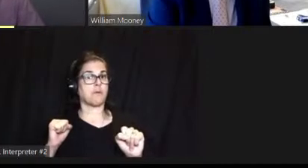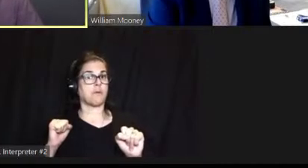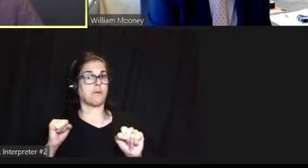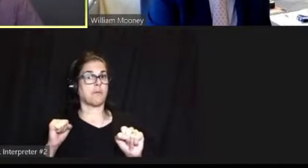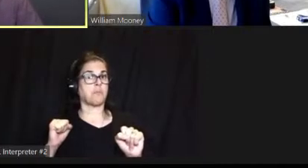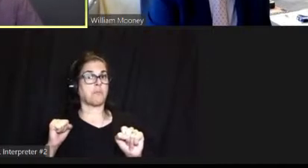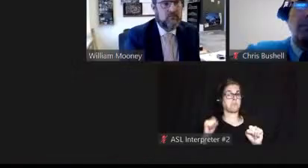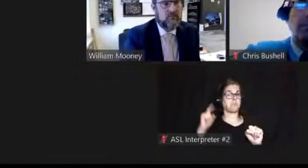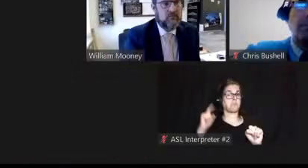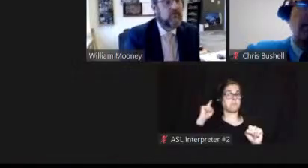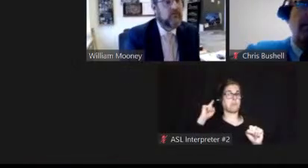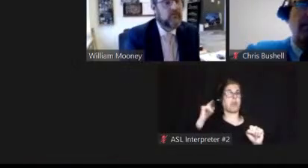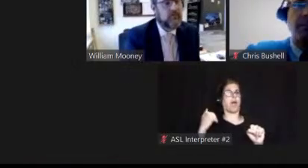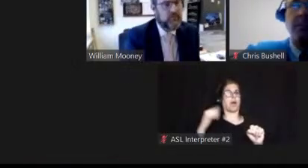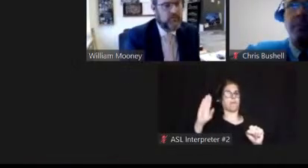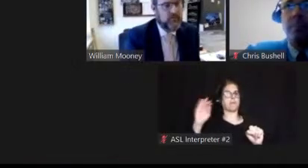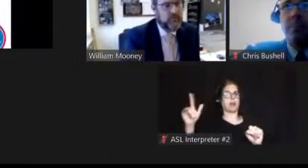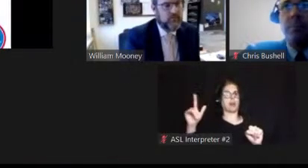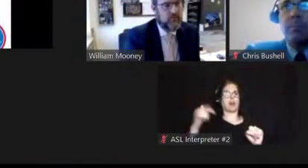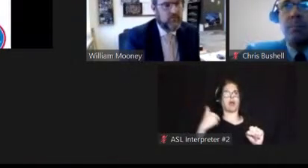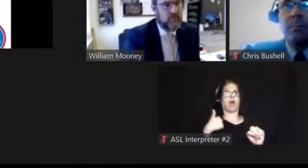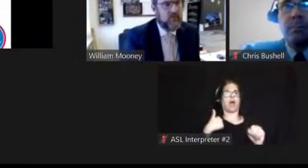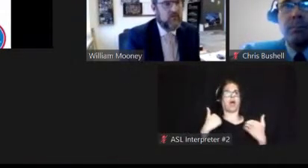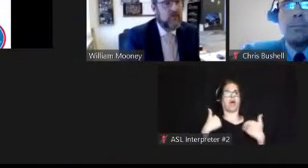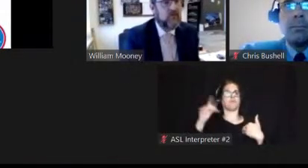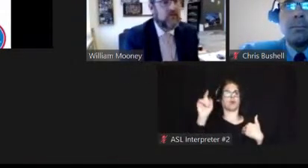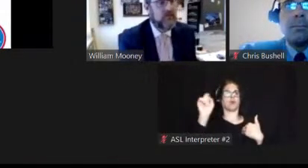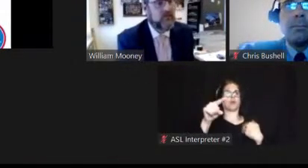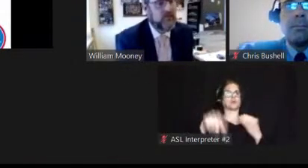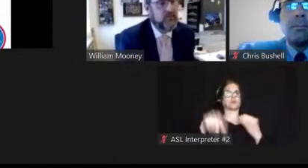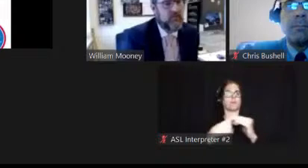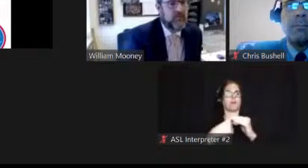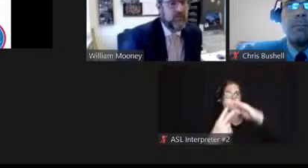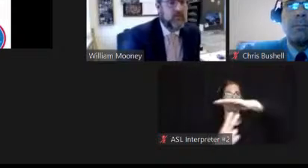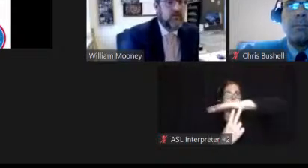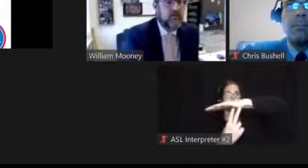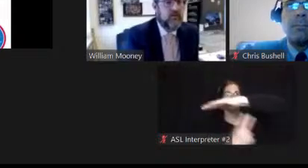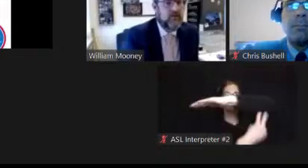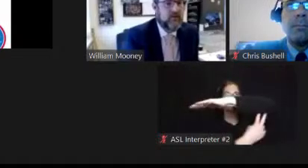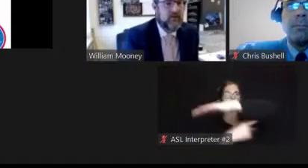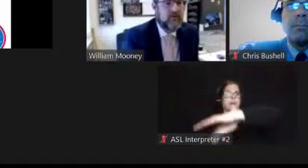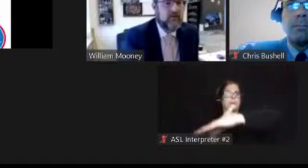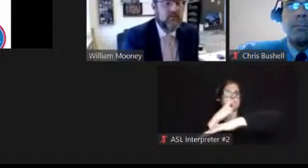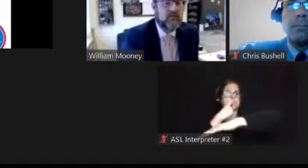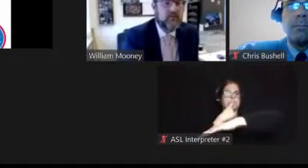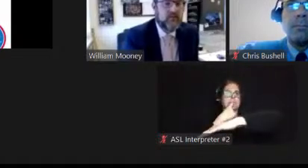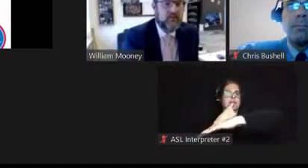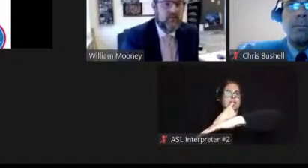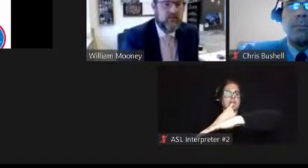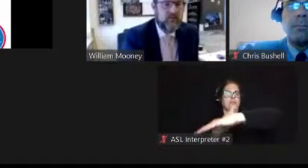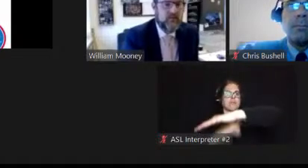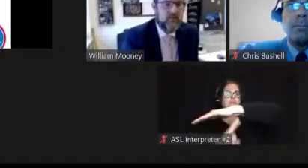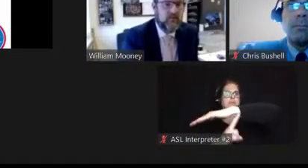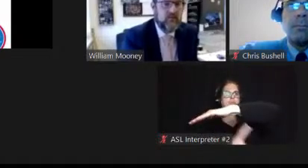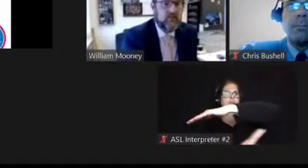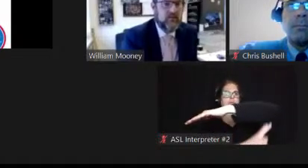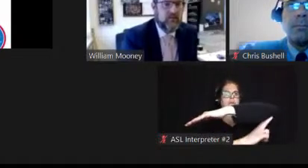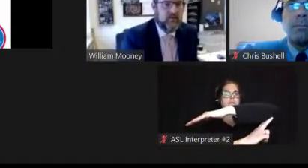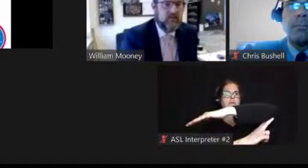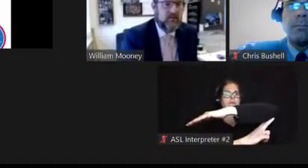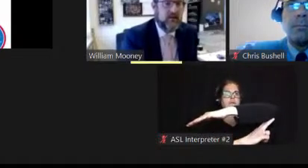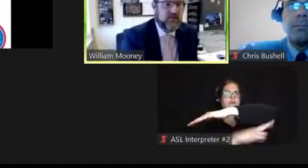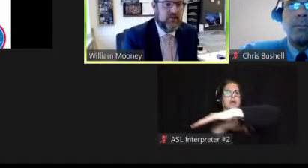Hey, Bill, I just have a question about that that bridge, the metal bridge down at, so it's like